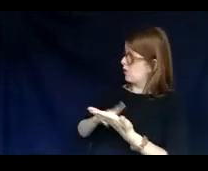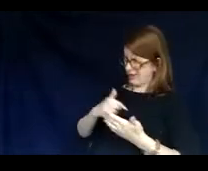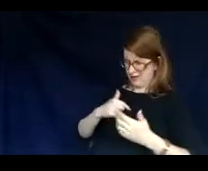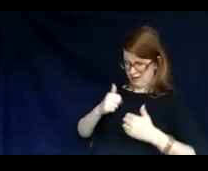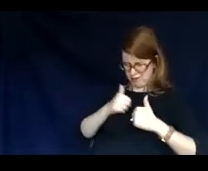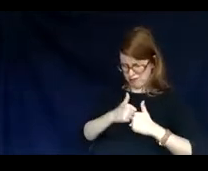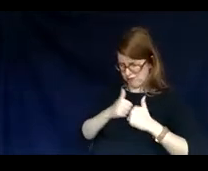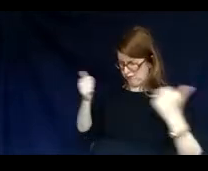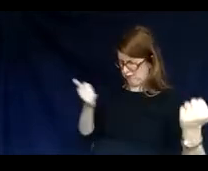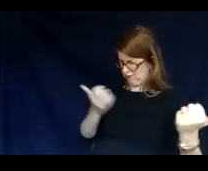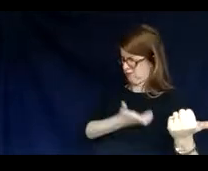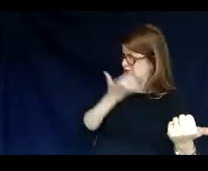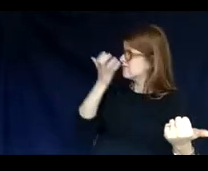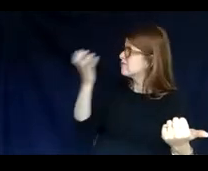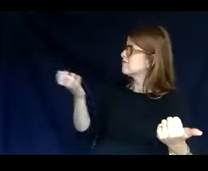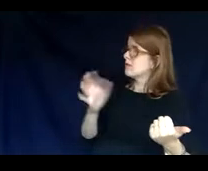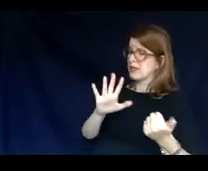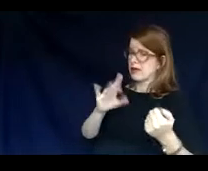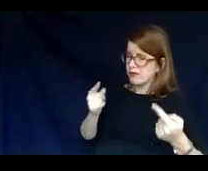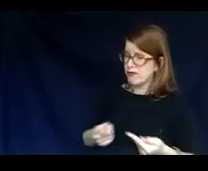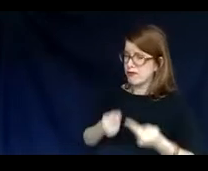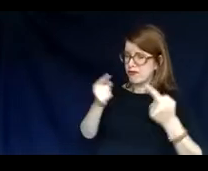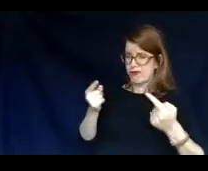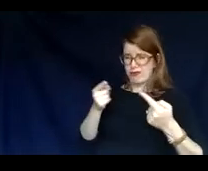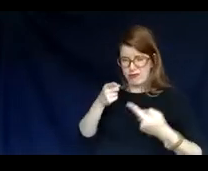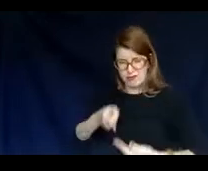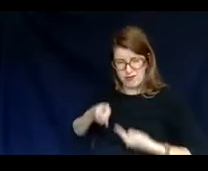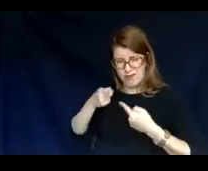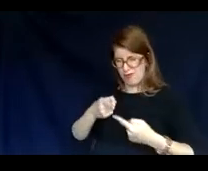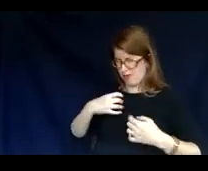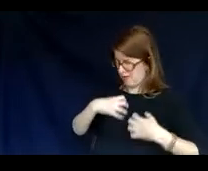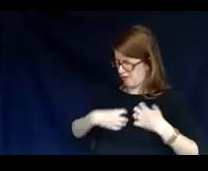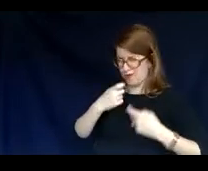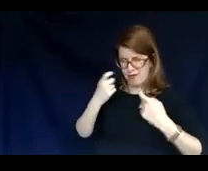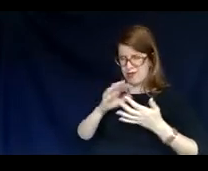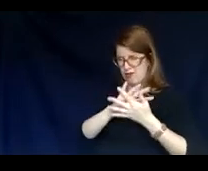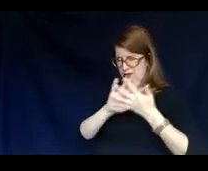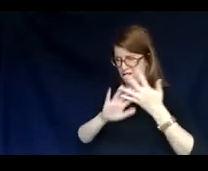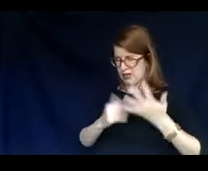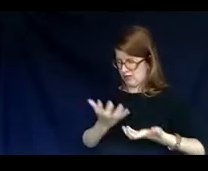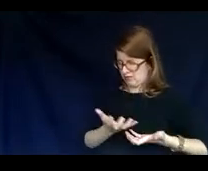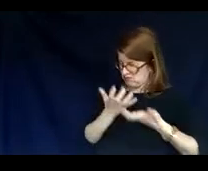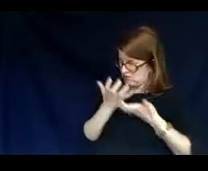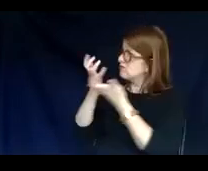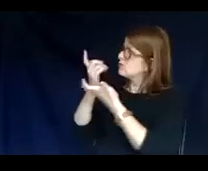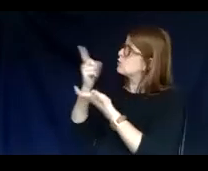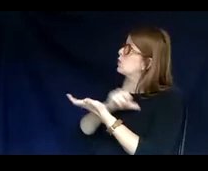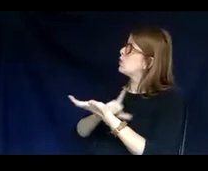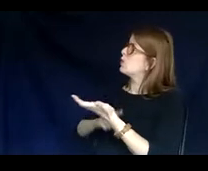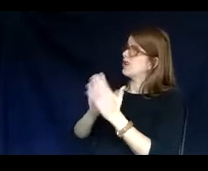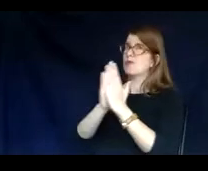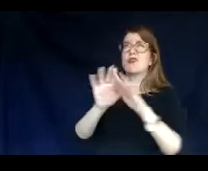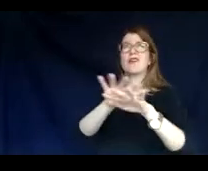Lord. They can bring their hurts. They can bring their triumphs. They can bring everything and lay it in front of you, Lord. Lord, I pray that they understand